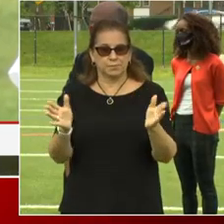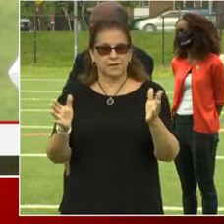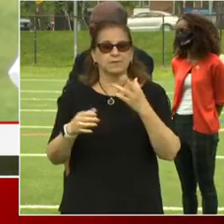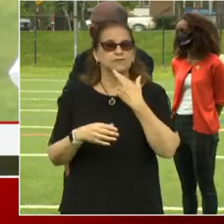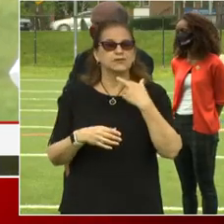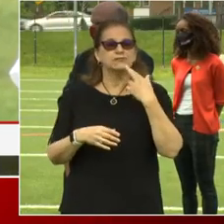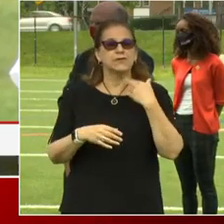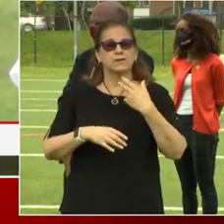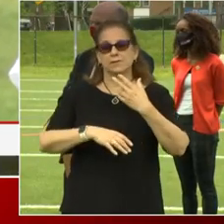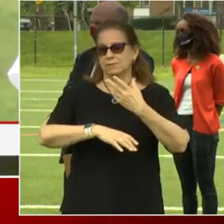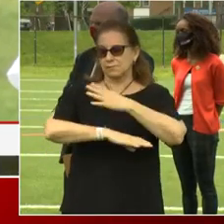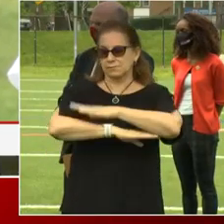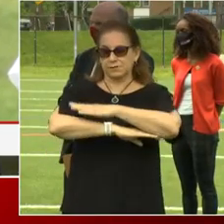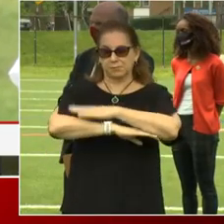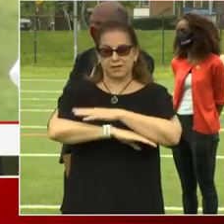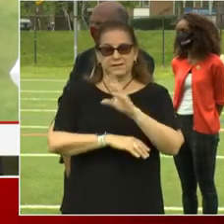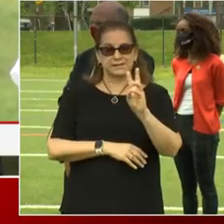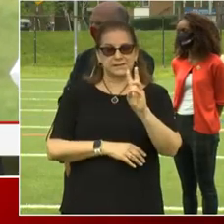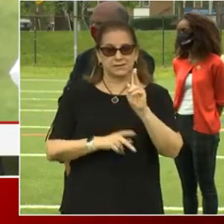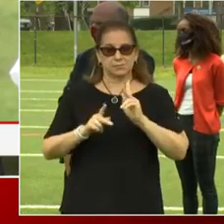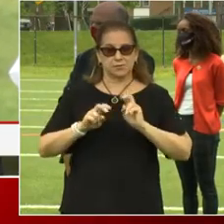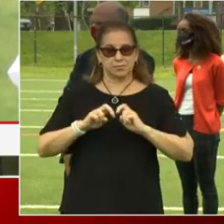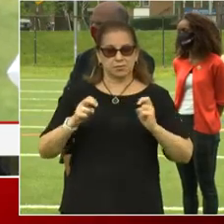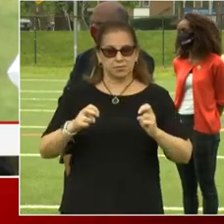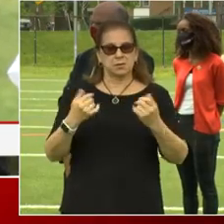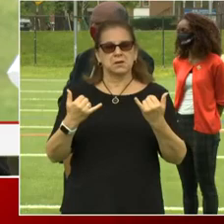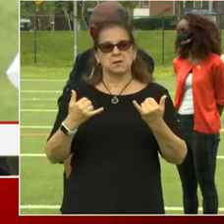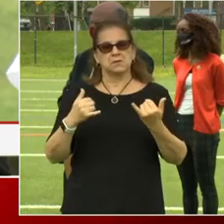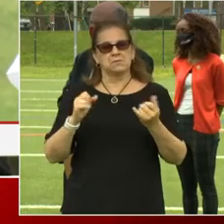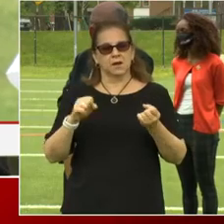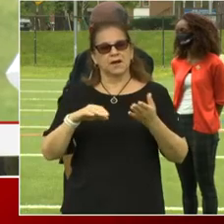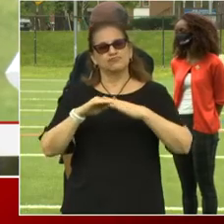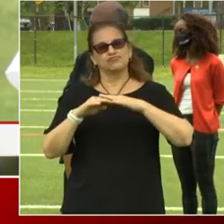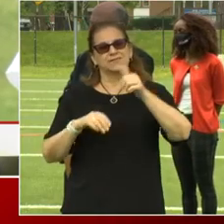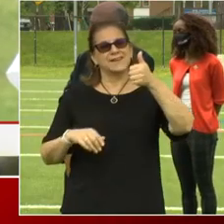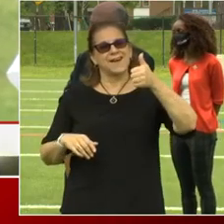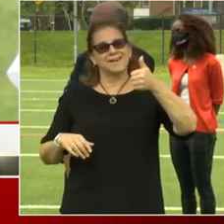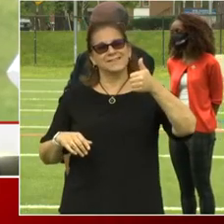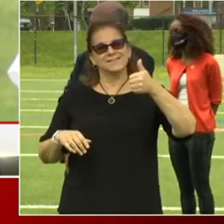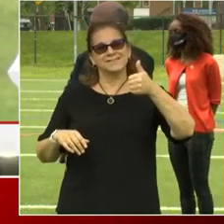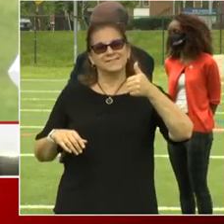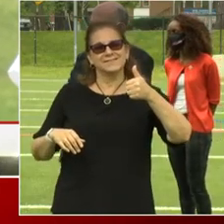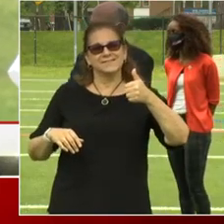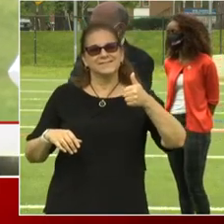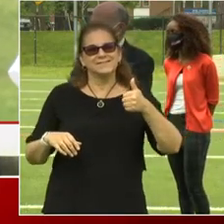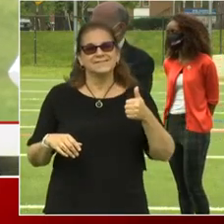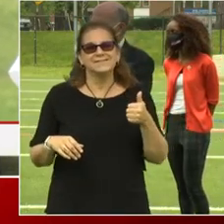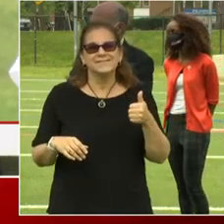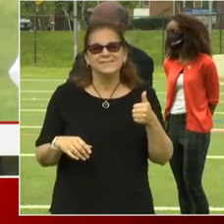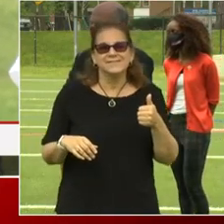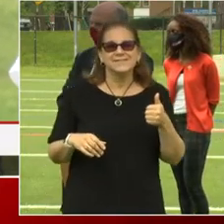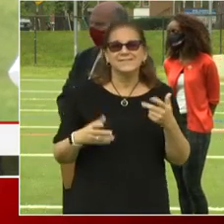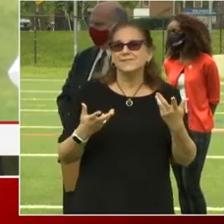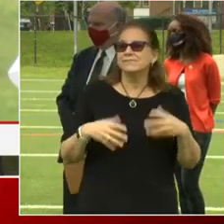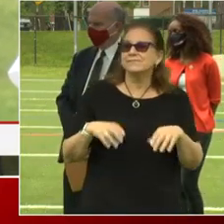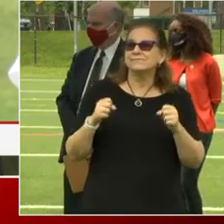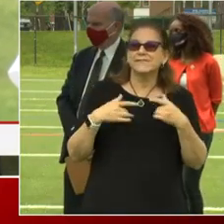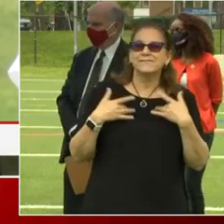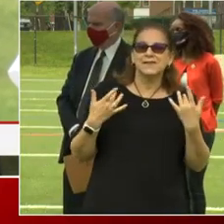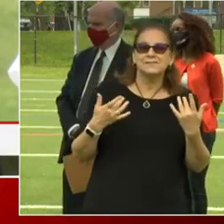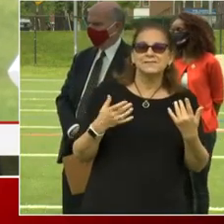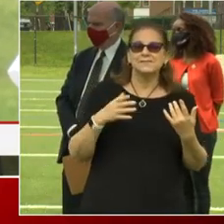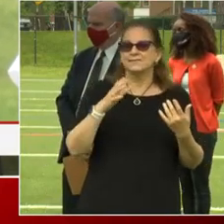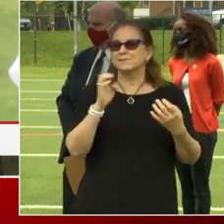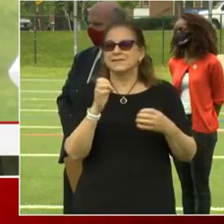per table. So we want to let people know that they can host events and they can host them safely. And now's